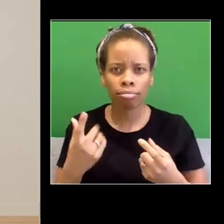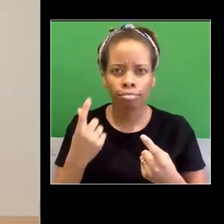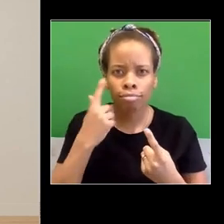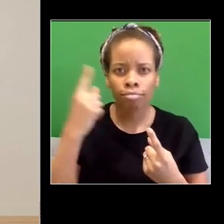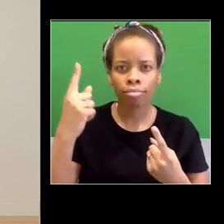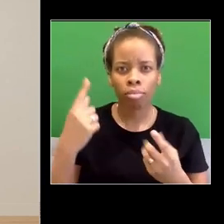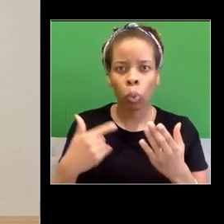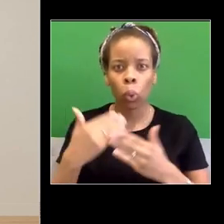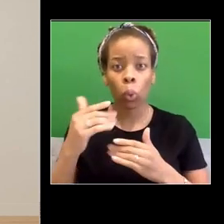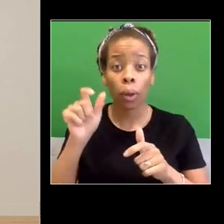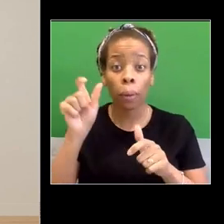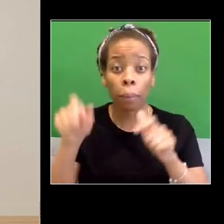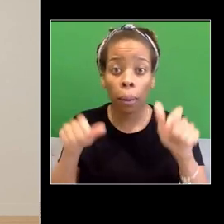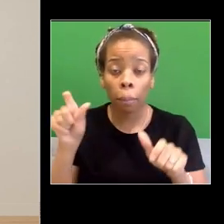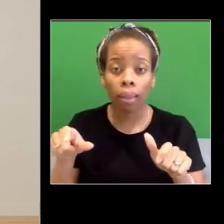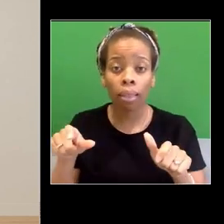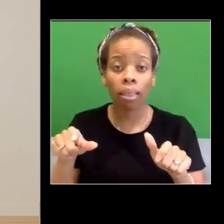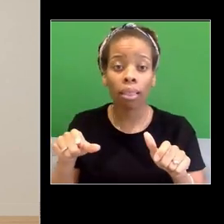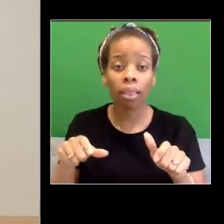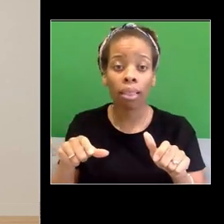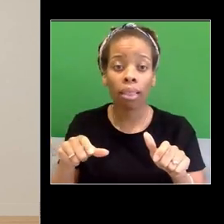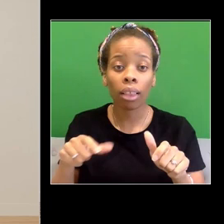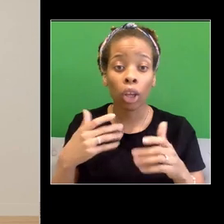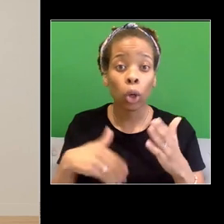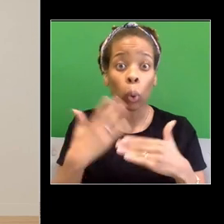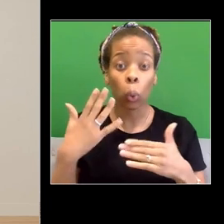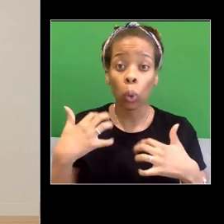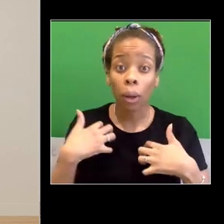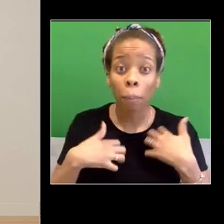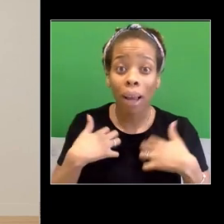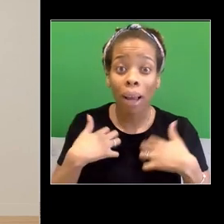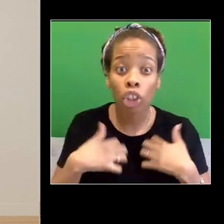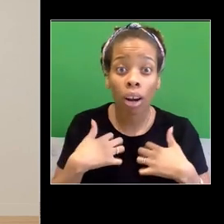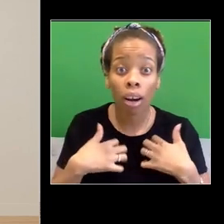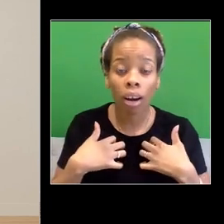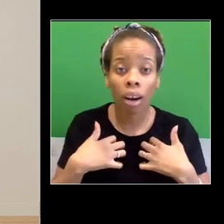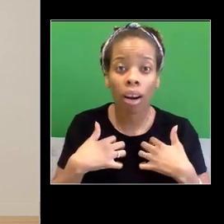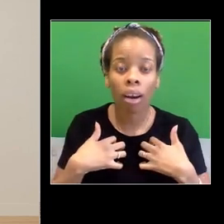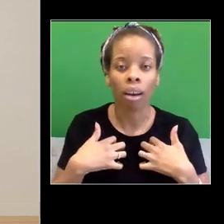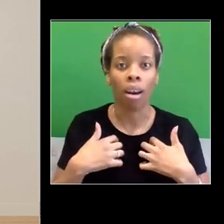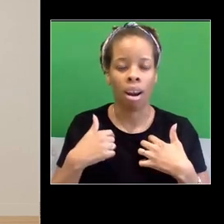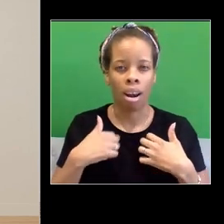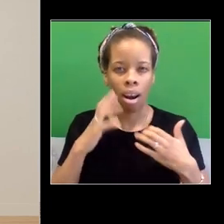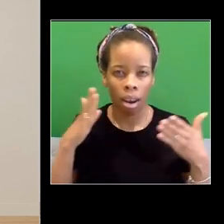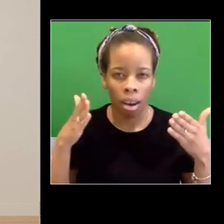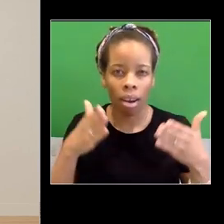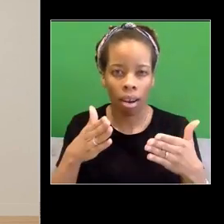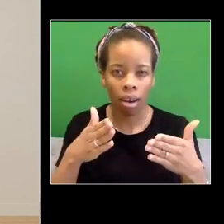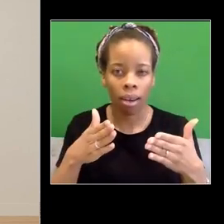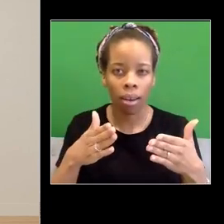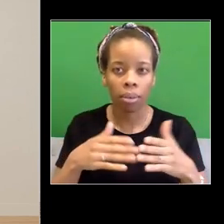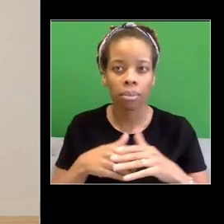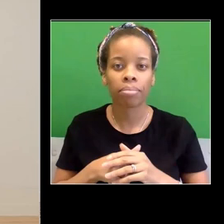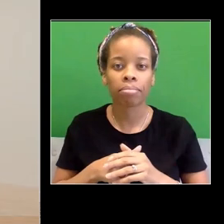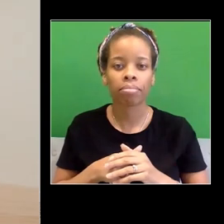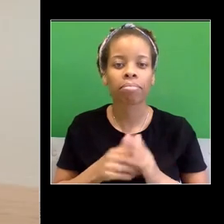new passions to what I'm thinking about. And so, just for